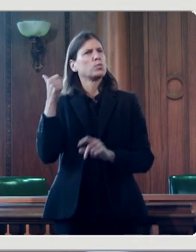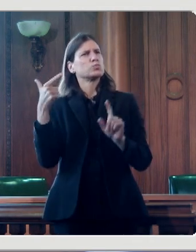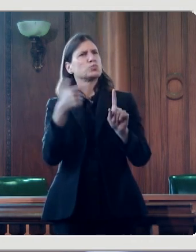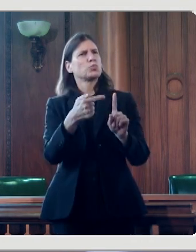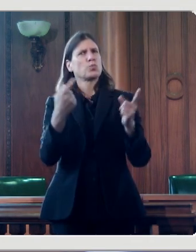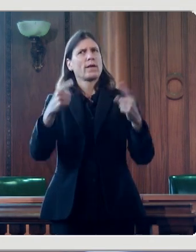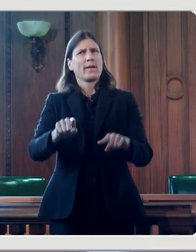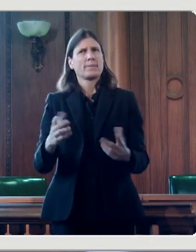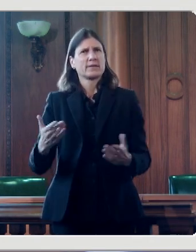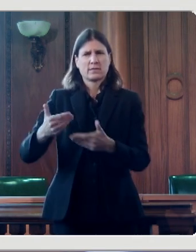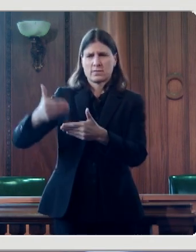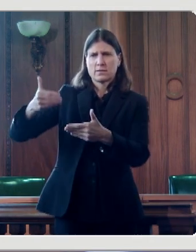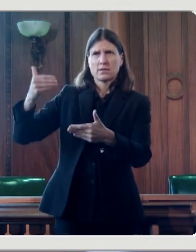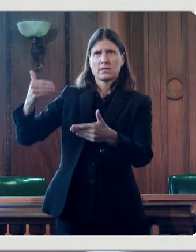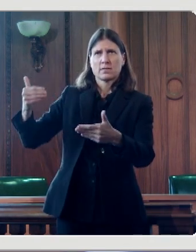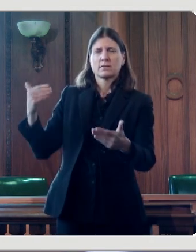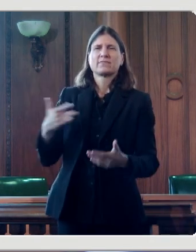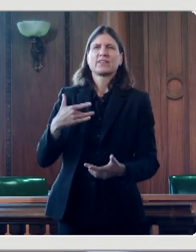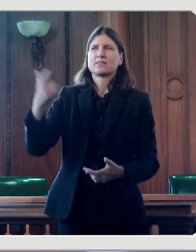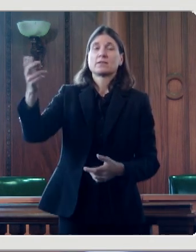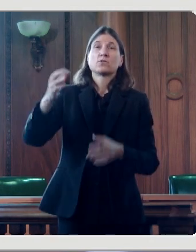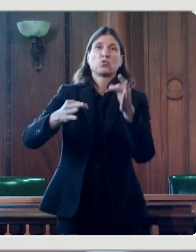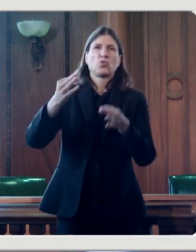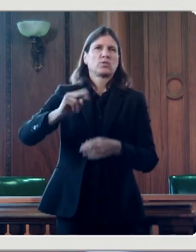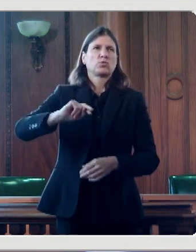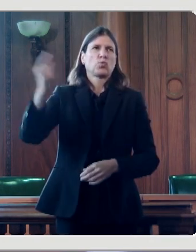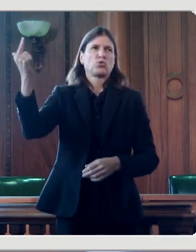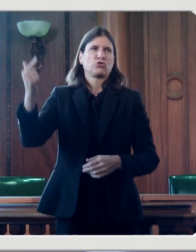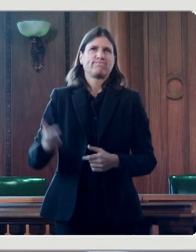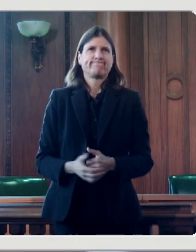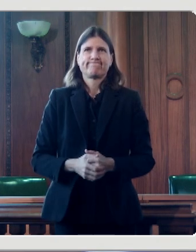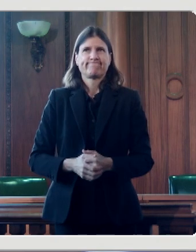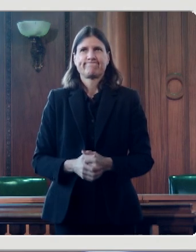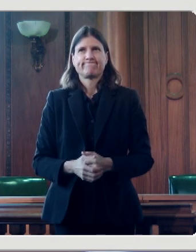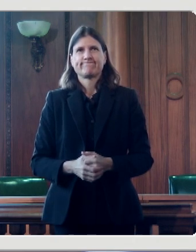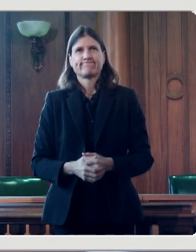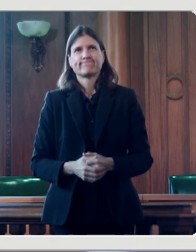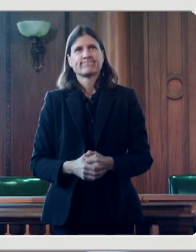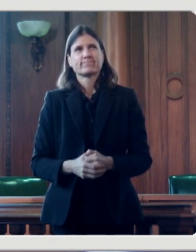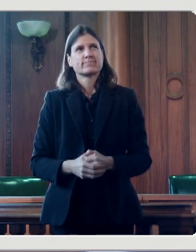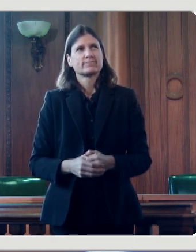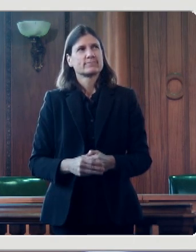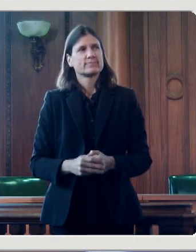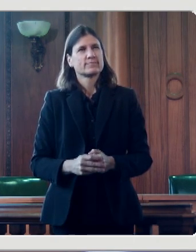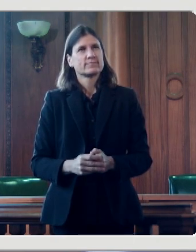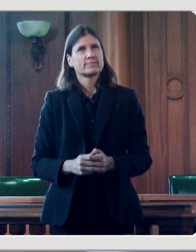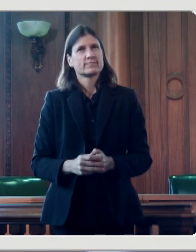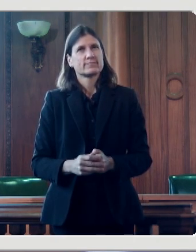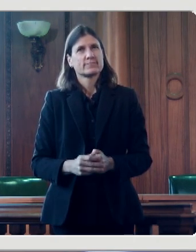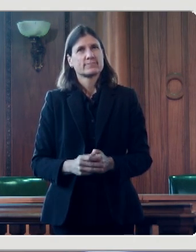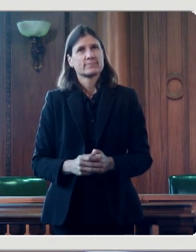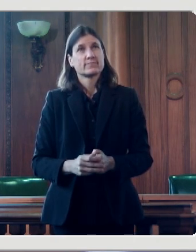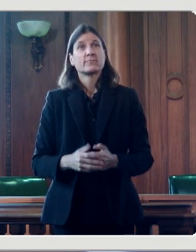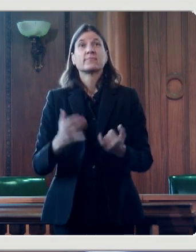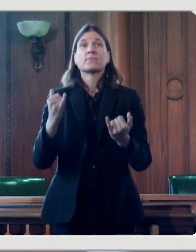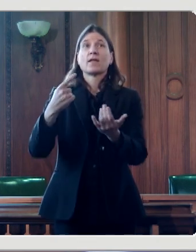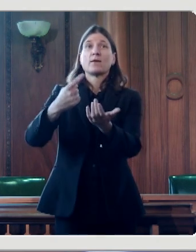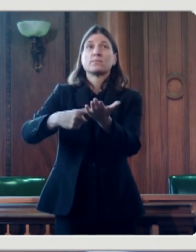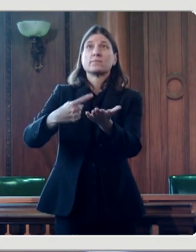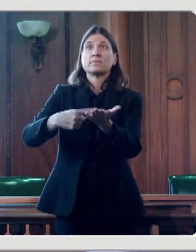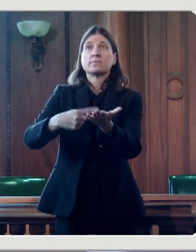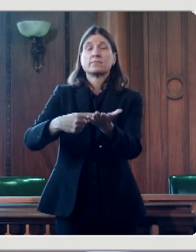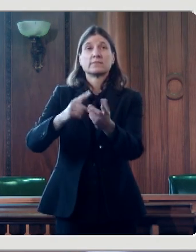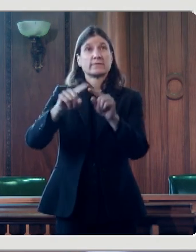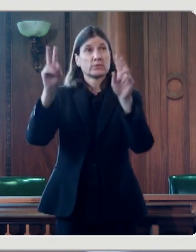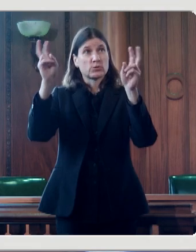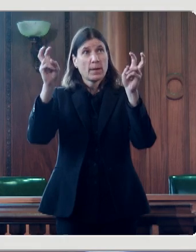On a good note, continued meetings of neighborhood councils. I met with the Indian Orchard Citizens Council. Zeta Govan,